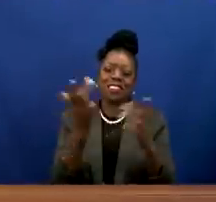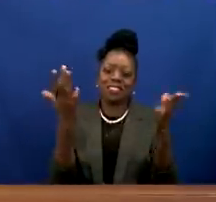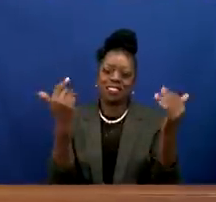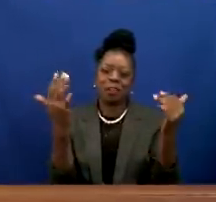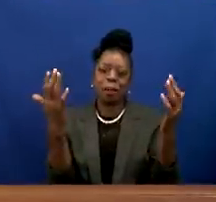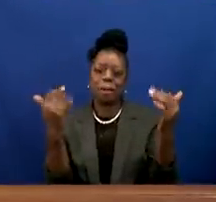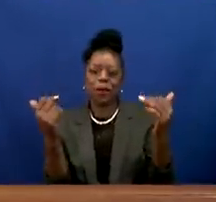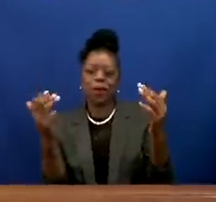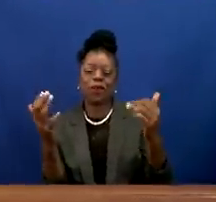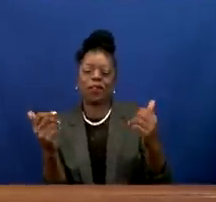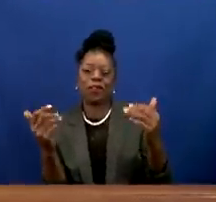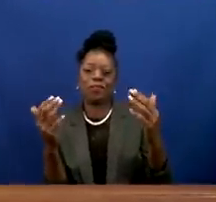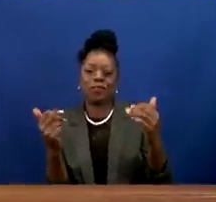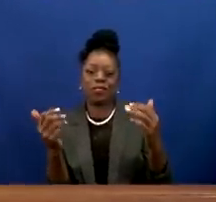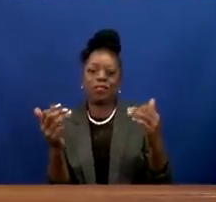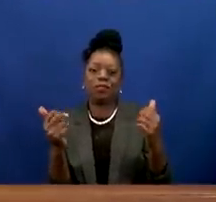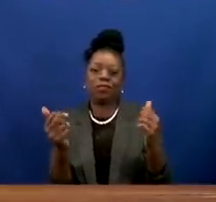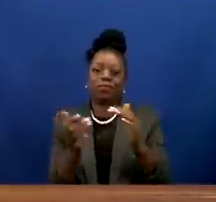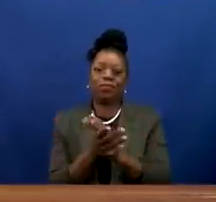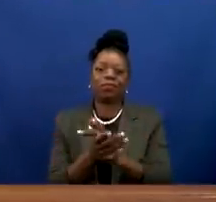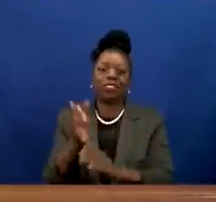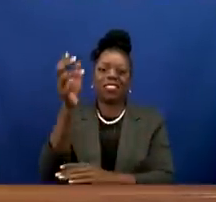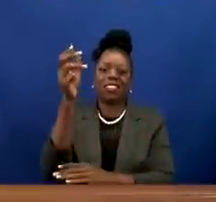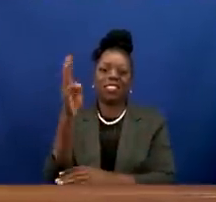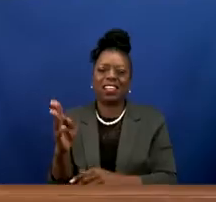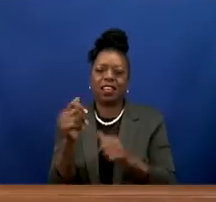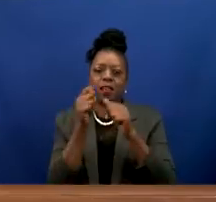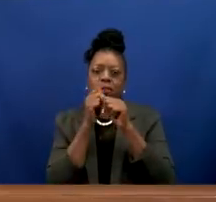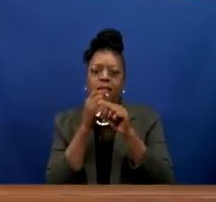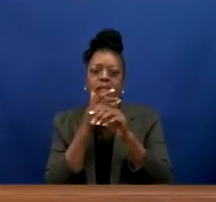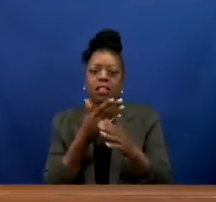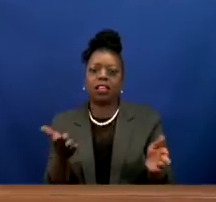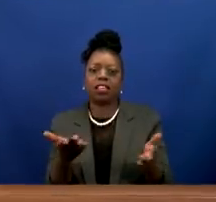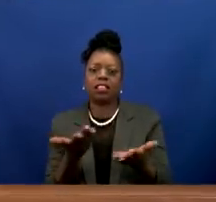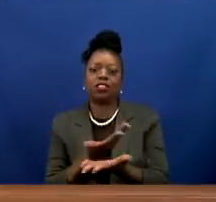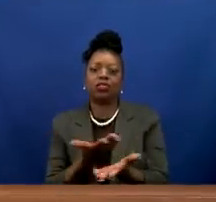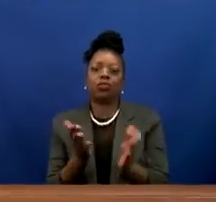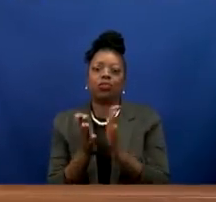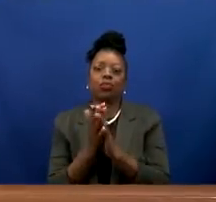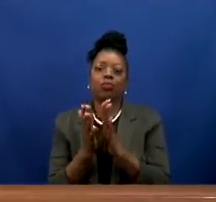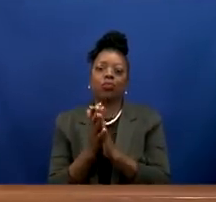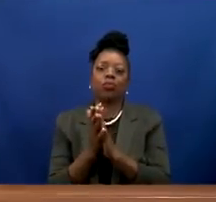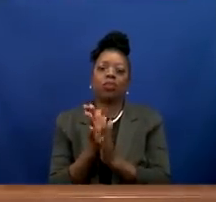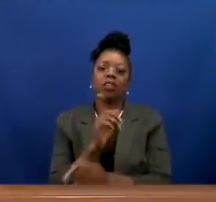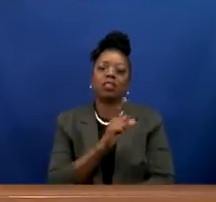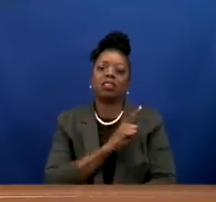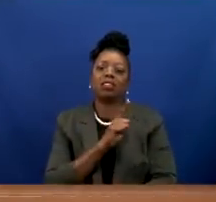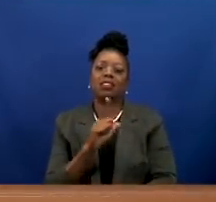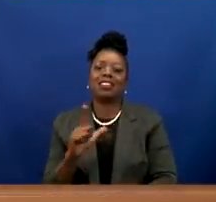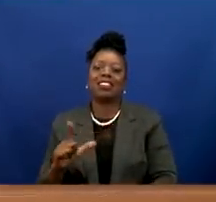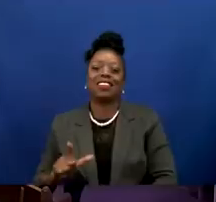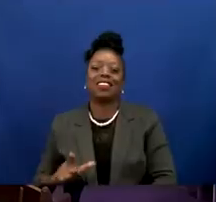way. God bless you. Praise the Lord.